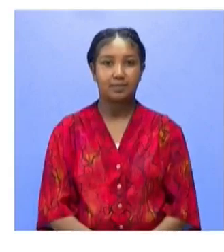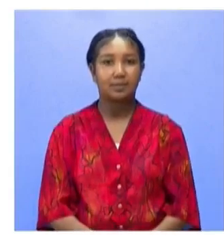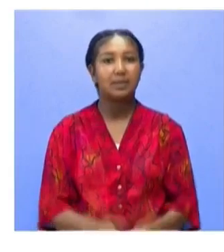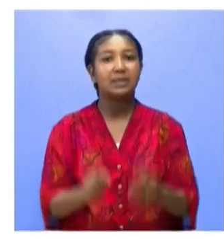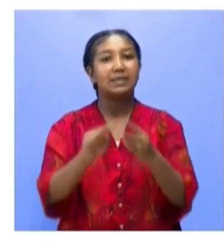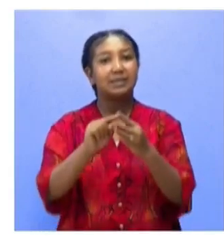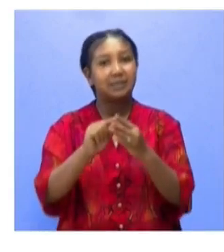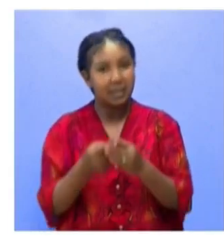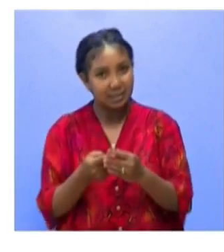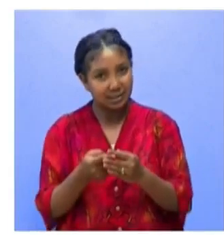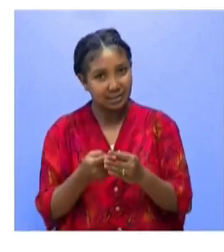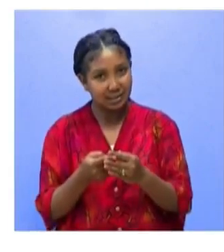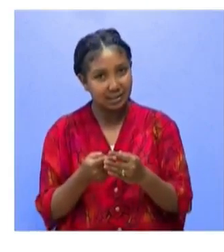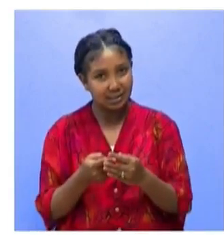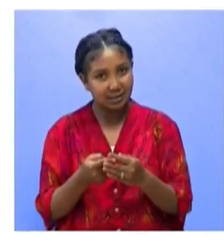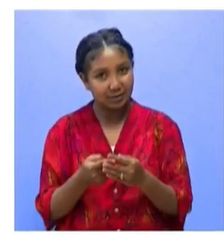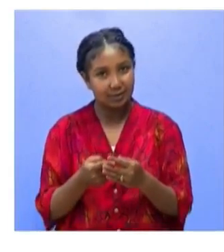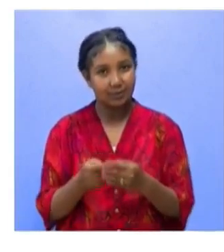since